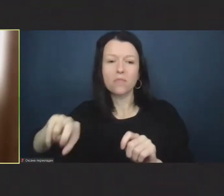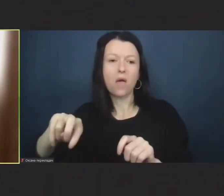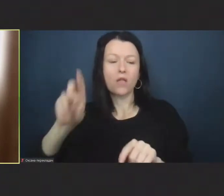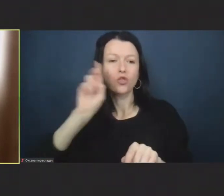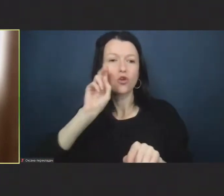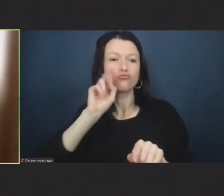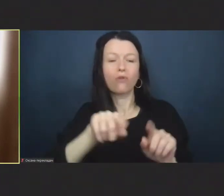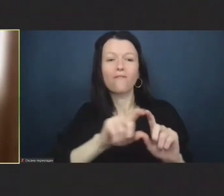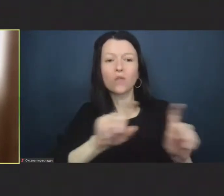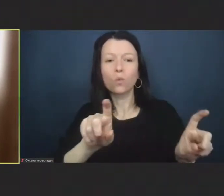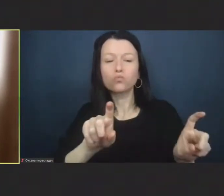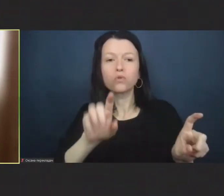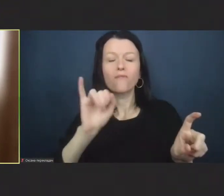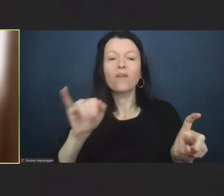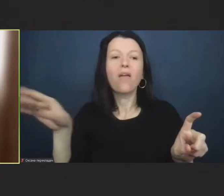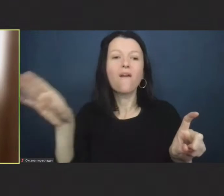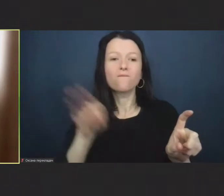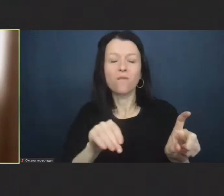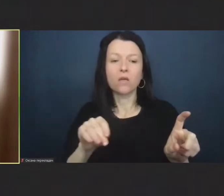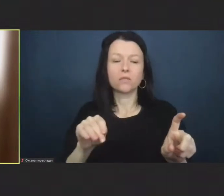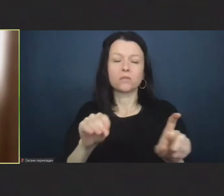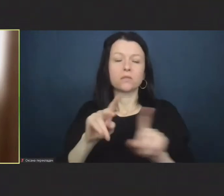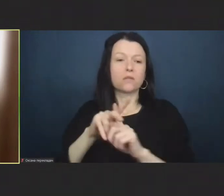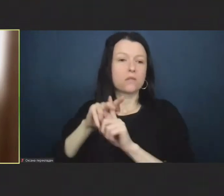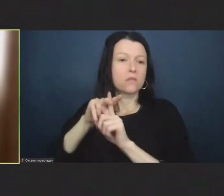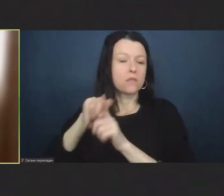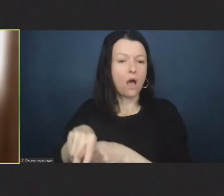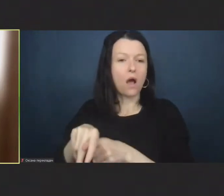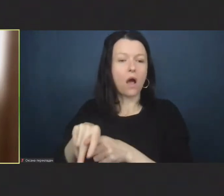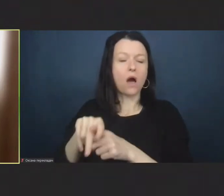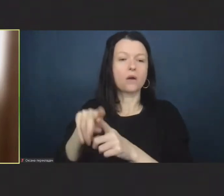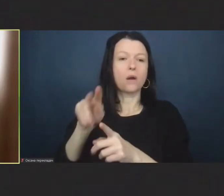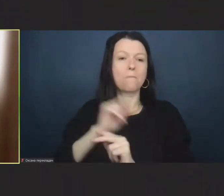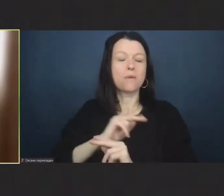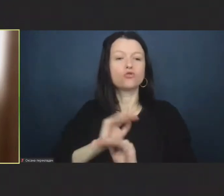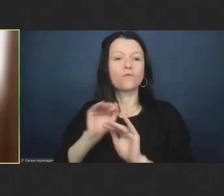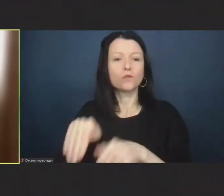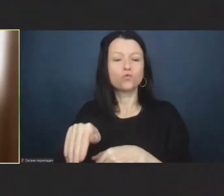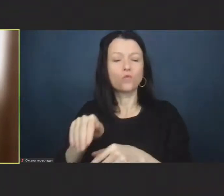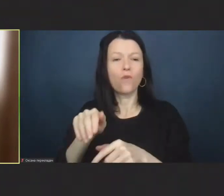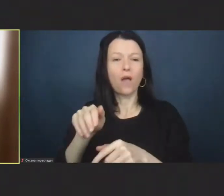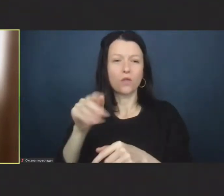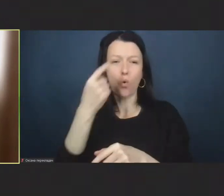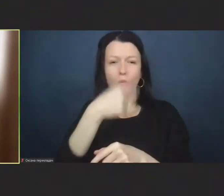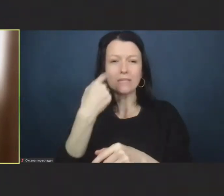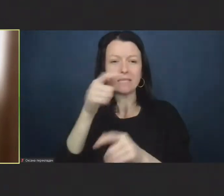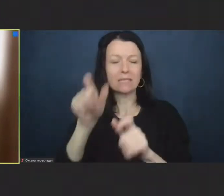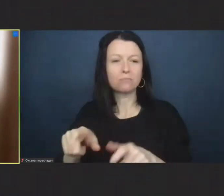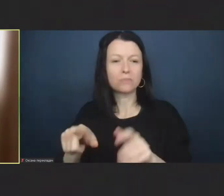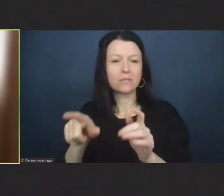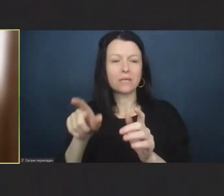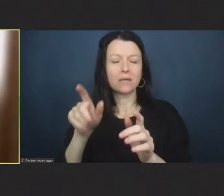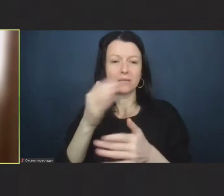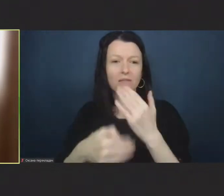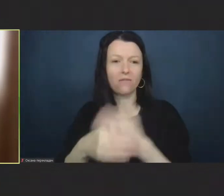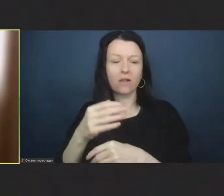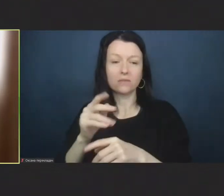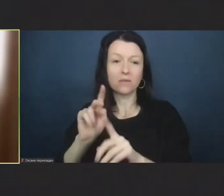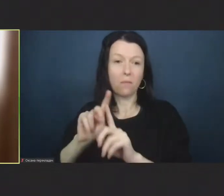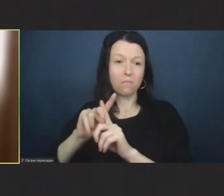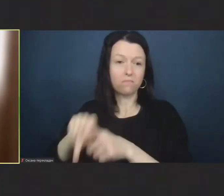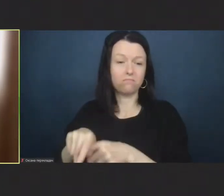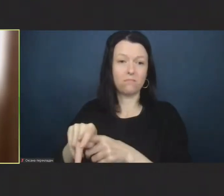disabilities, it actually escapes the government system of employment, where persons